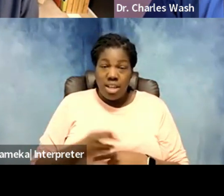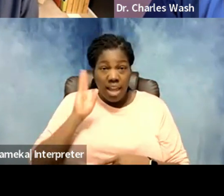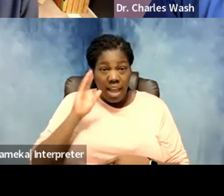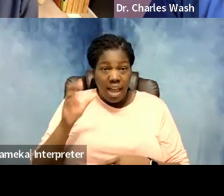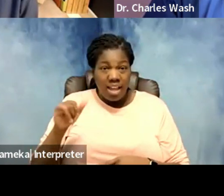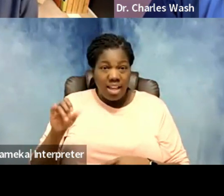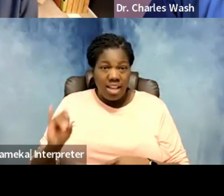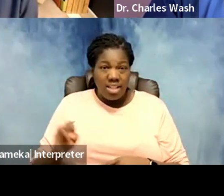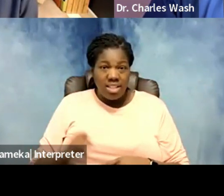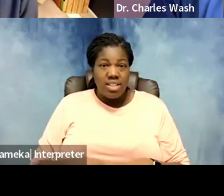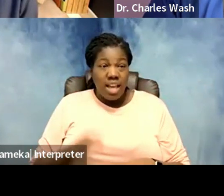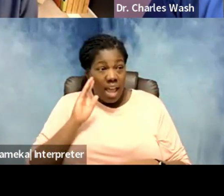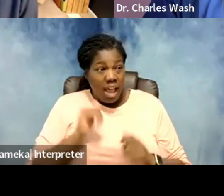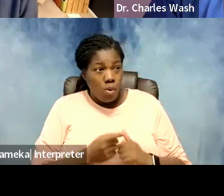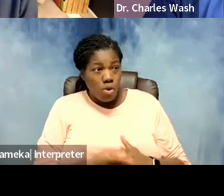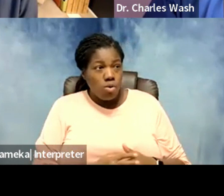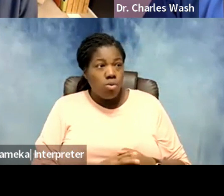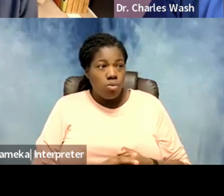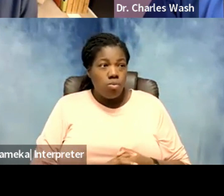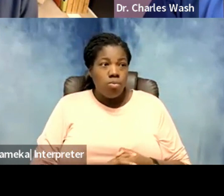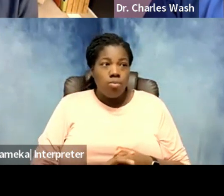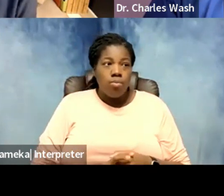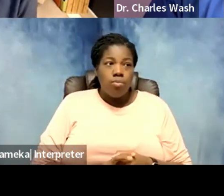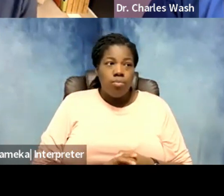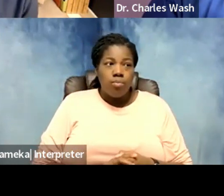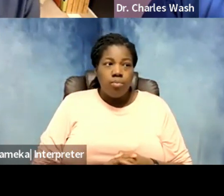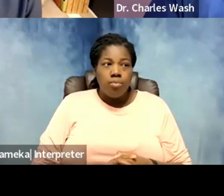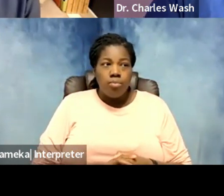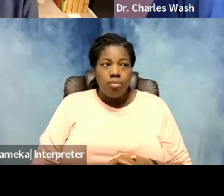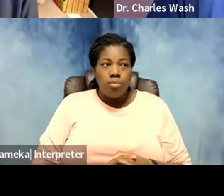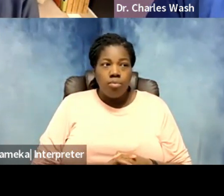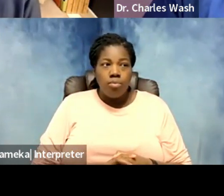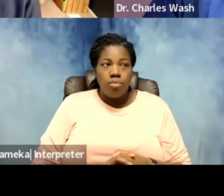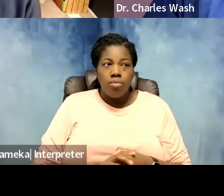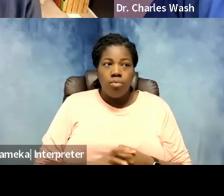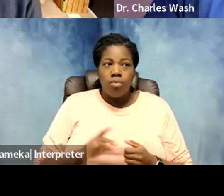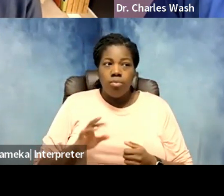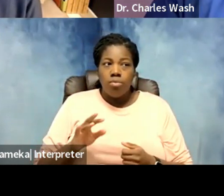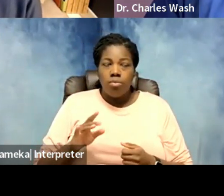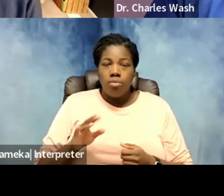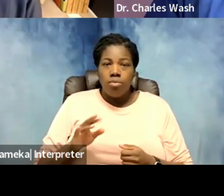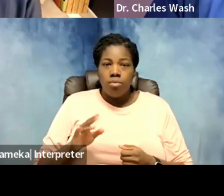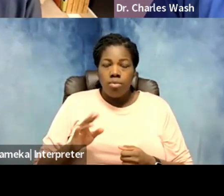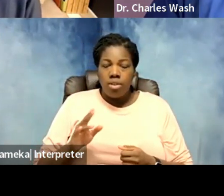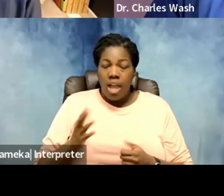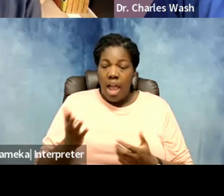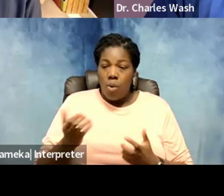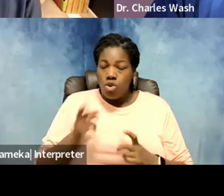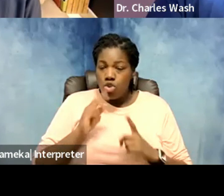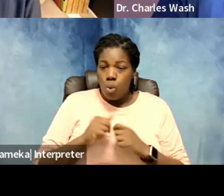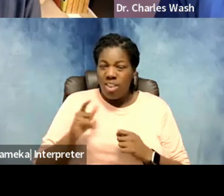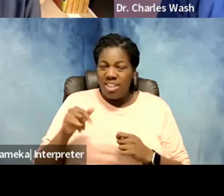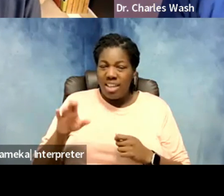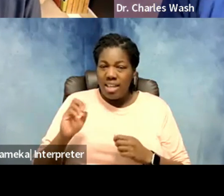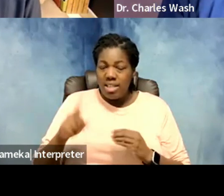you? Hi, I'm good, how are you? Good, good. And I'd like to just spend a few minutes talking to Cassie a little bit about, you